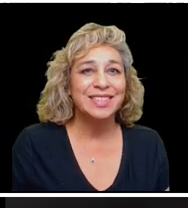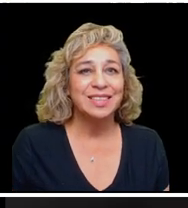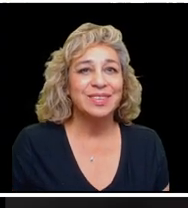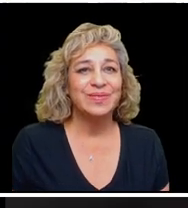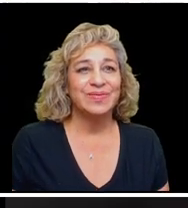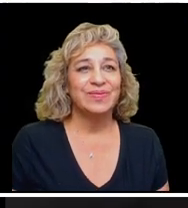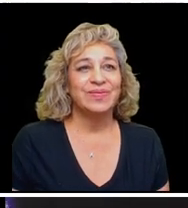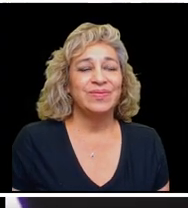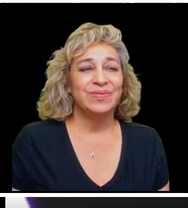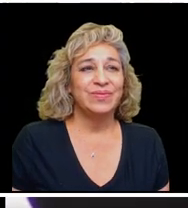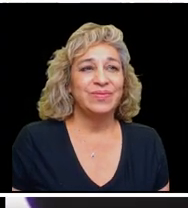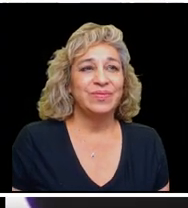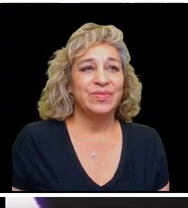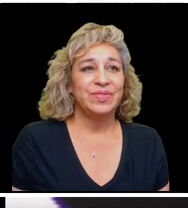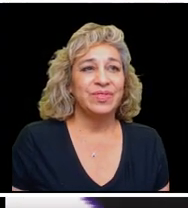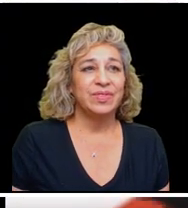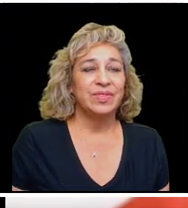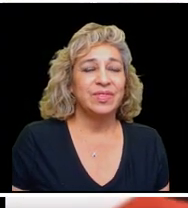plants